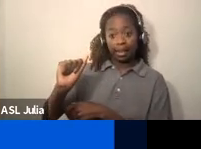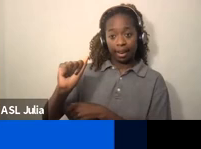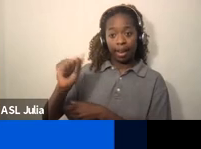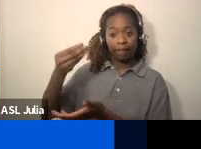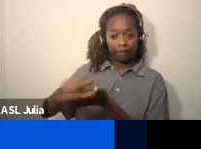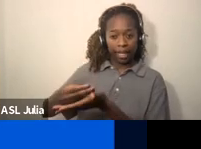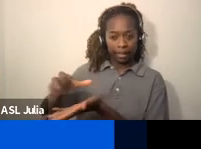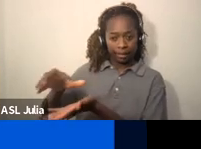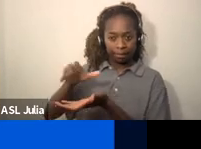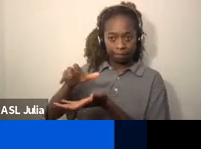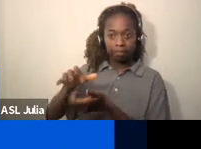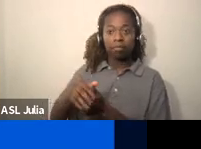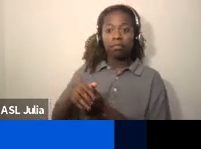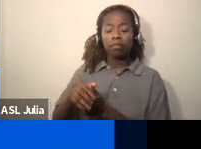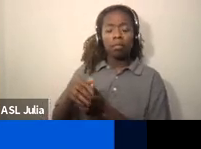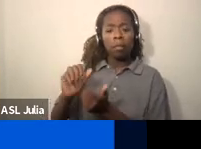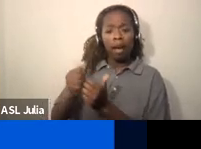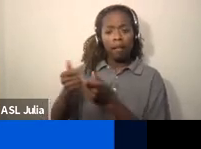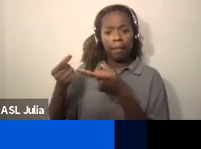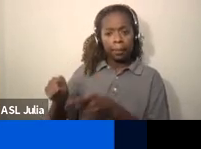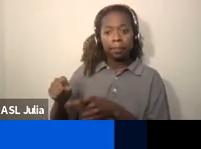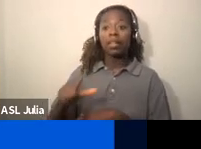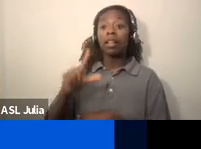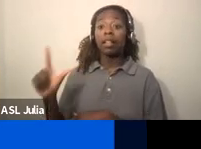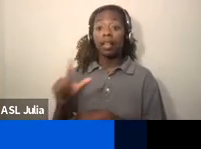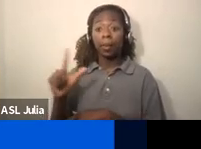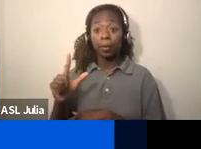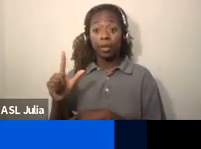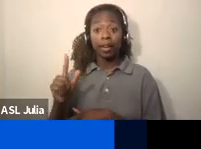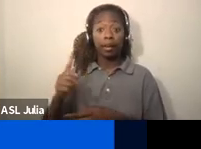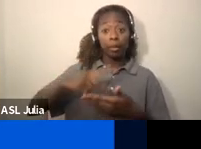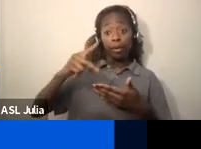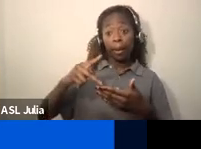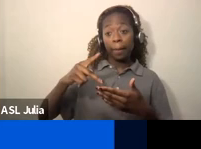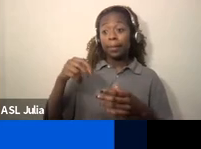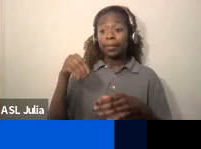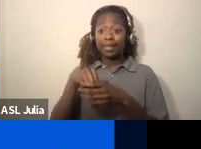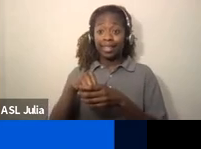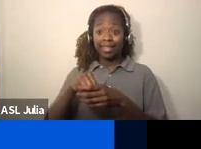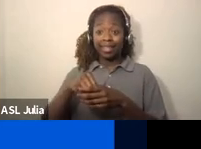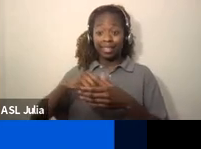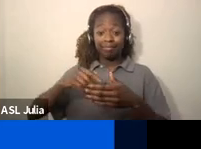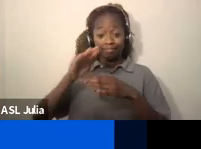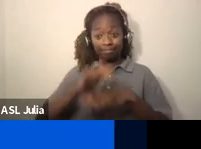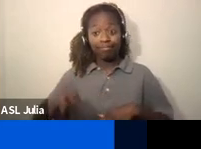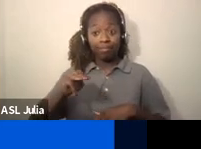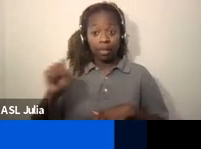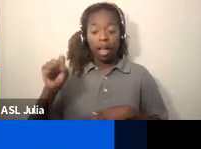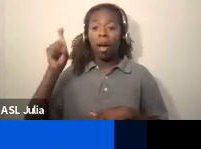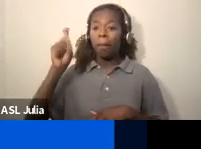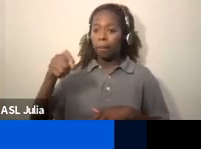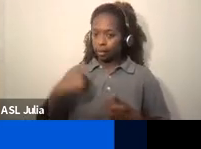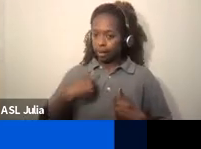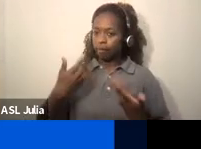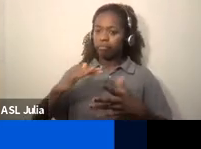funding a library or district library program within the commonwealth must have a strategic plan or in the case of bps a